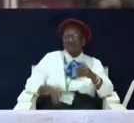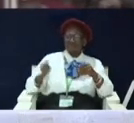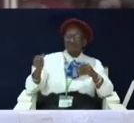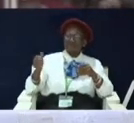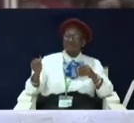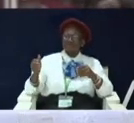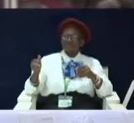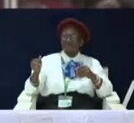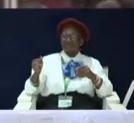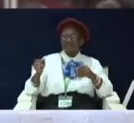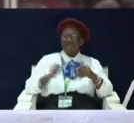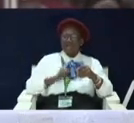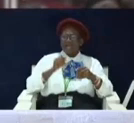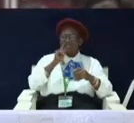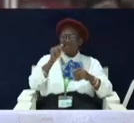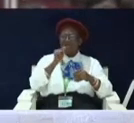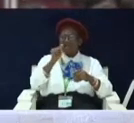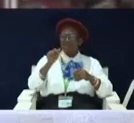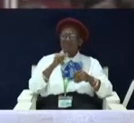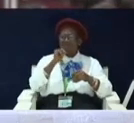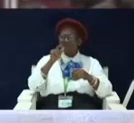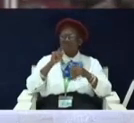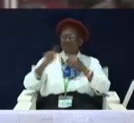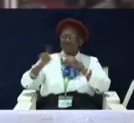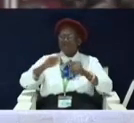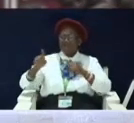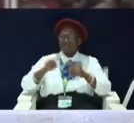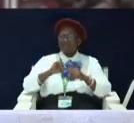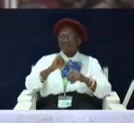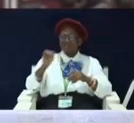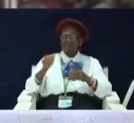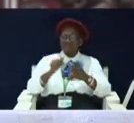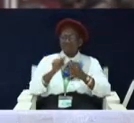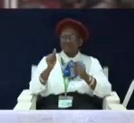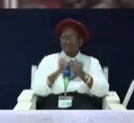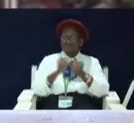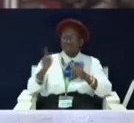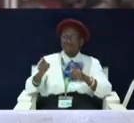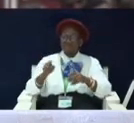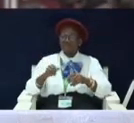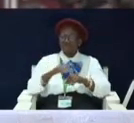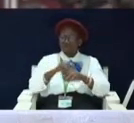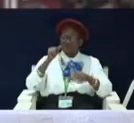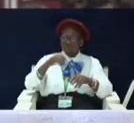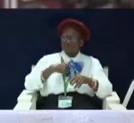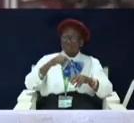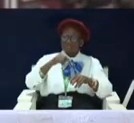I'm not arguing with you. Call me any other name other than dog. I